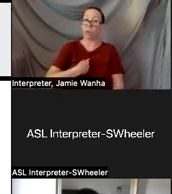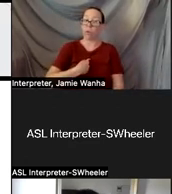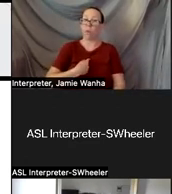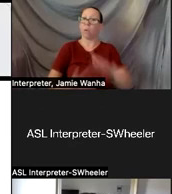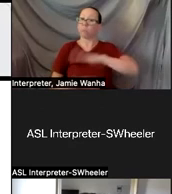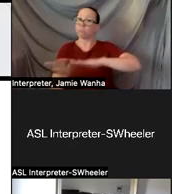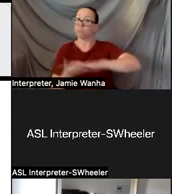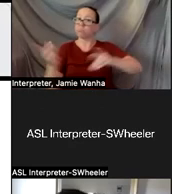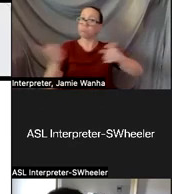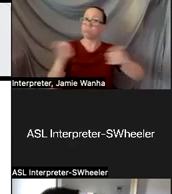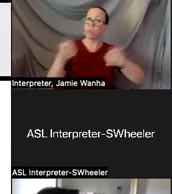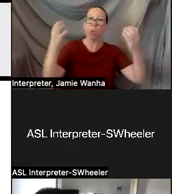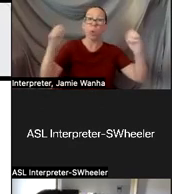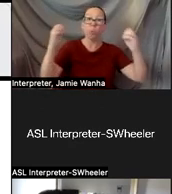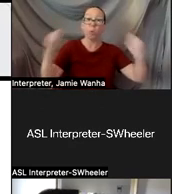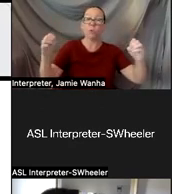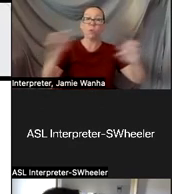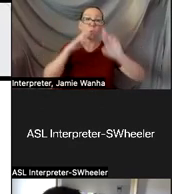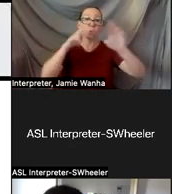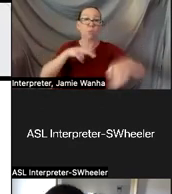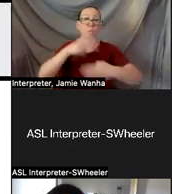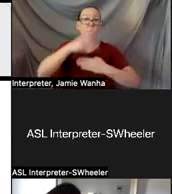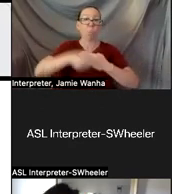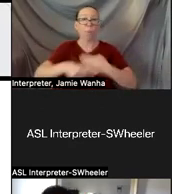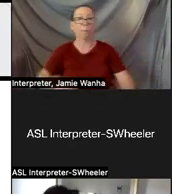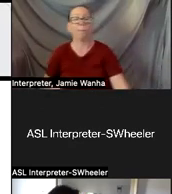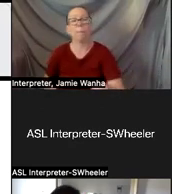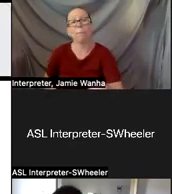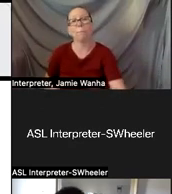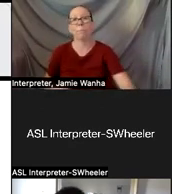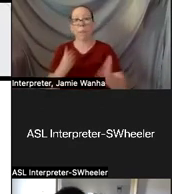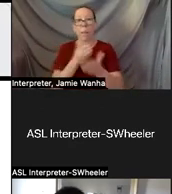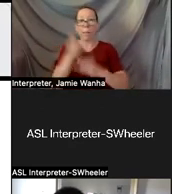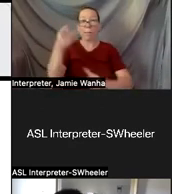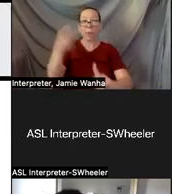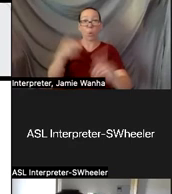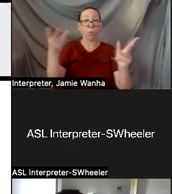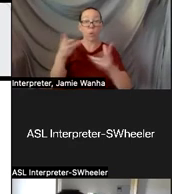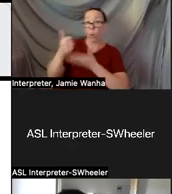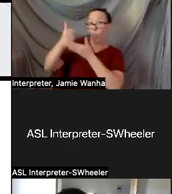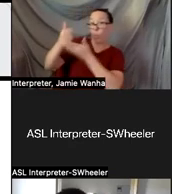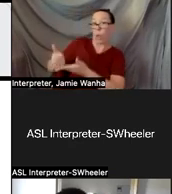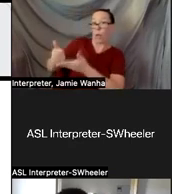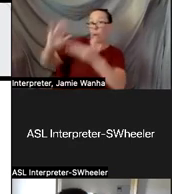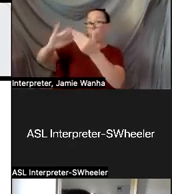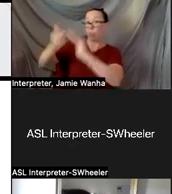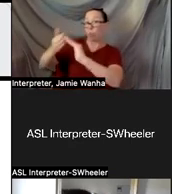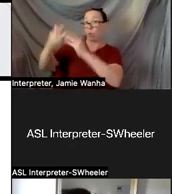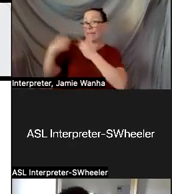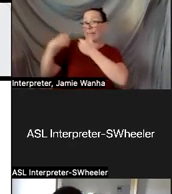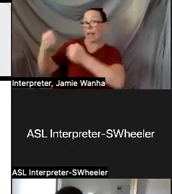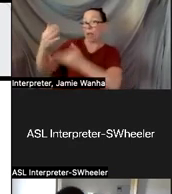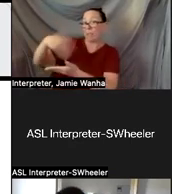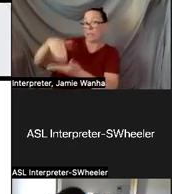and Response Program. And our main goal is to help our community health centers prepare for public health